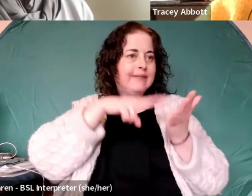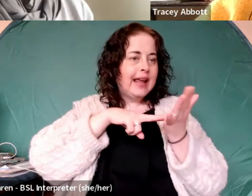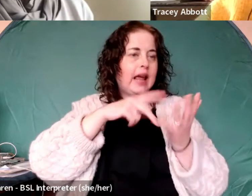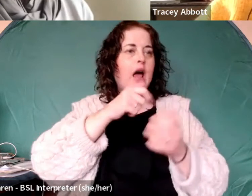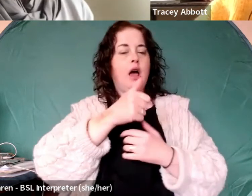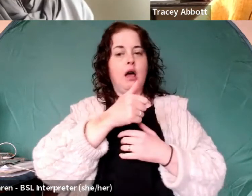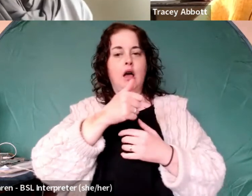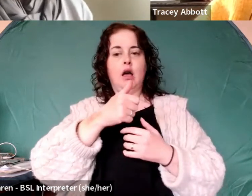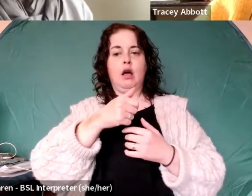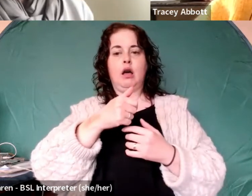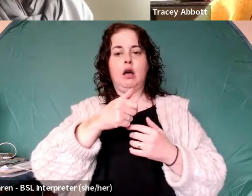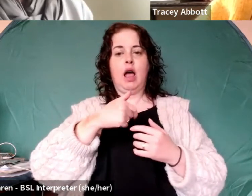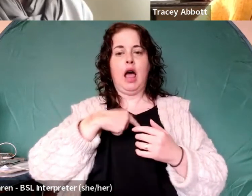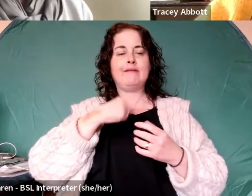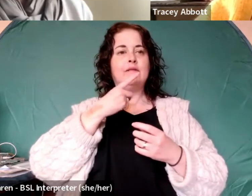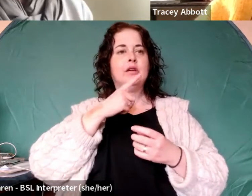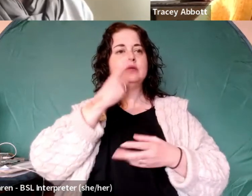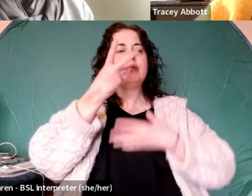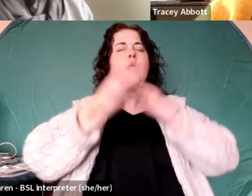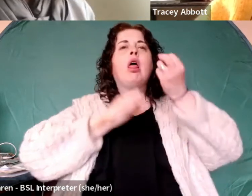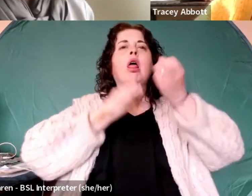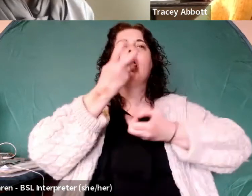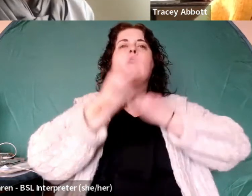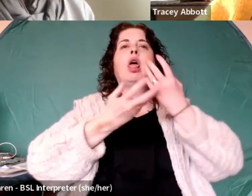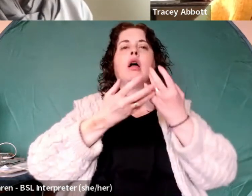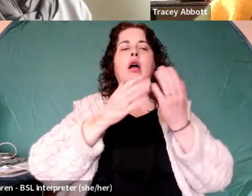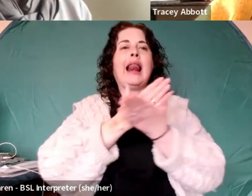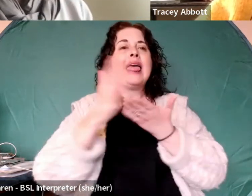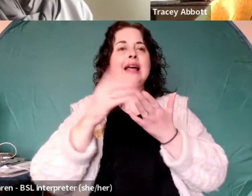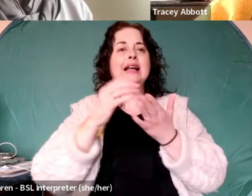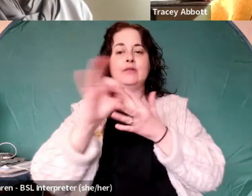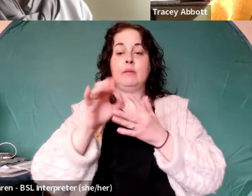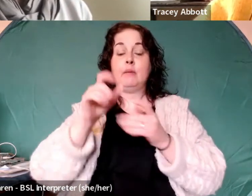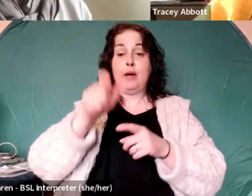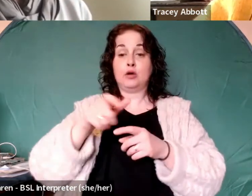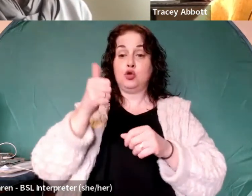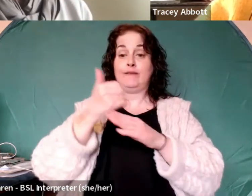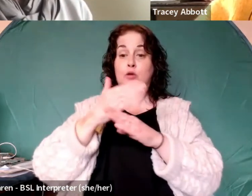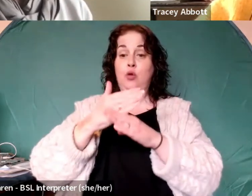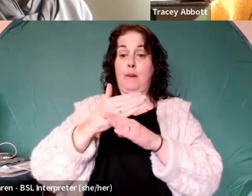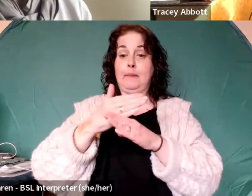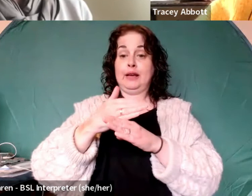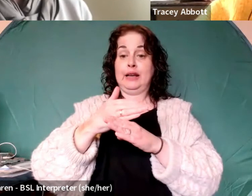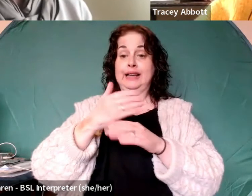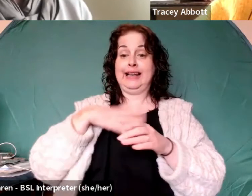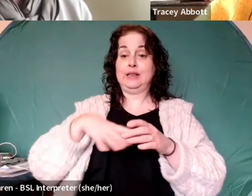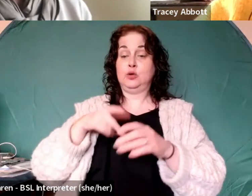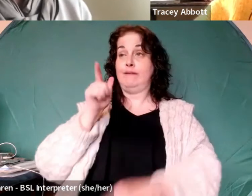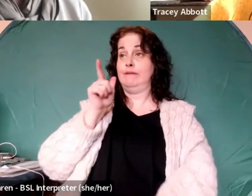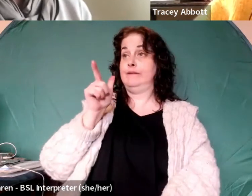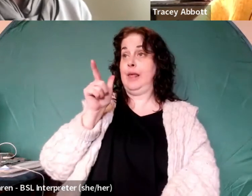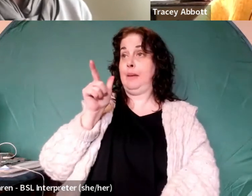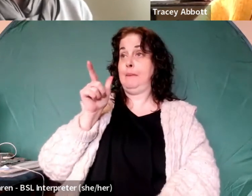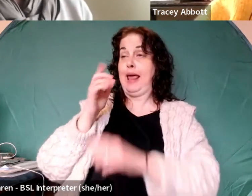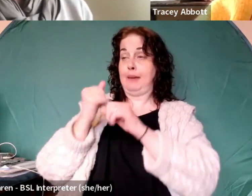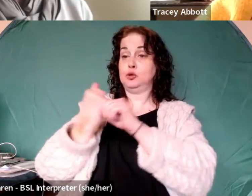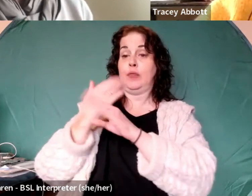very articulate at interview. But actually, the person who's really good for the job, what we need to do is video him doing that